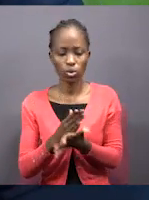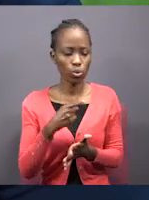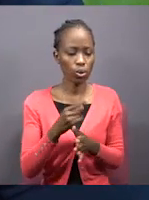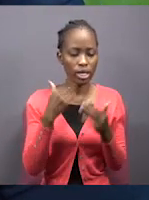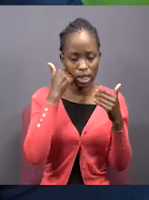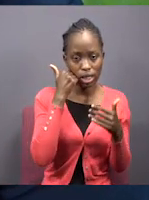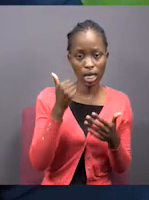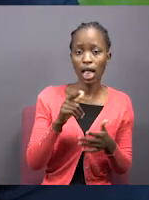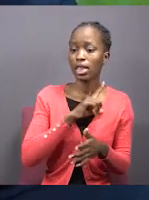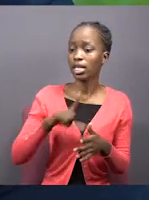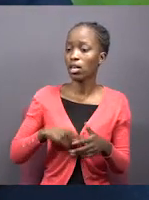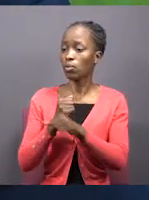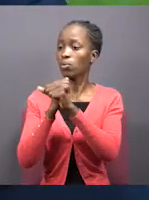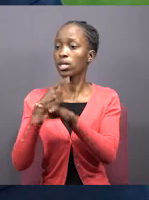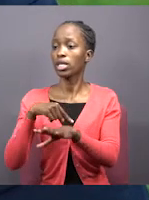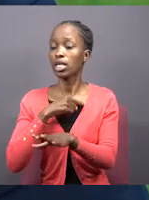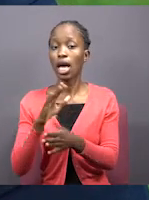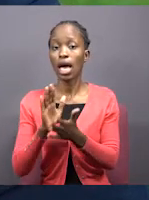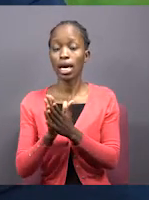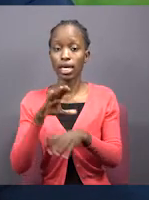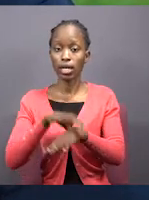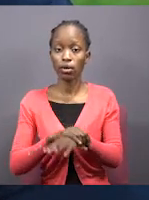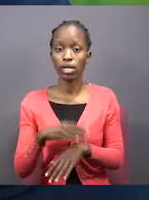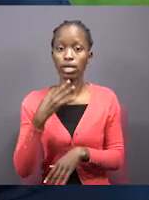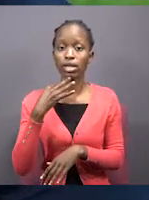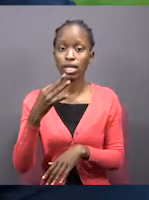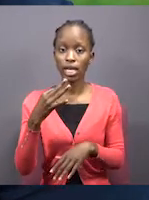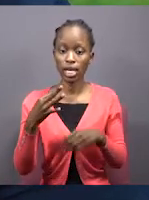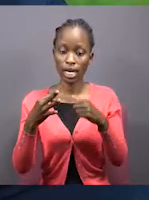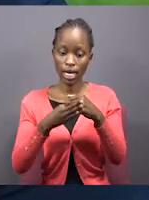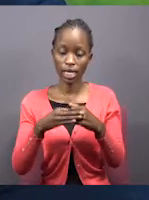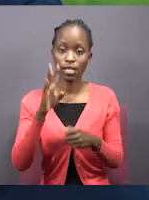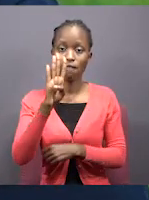384 marks, and my brother scored